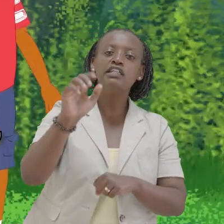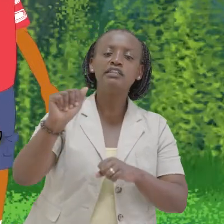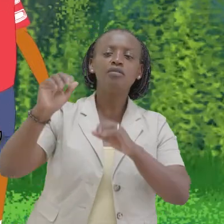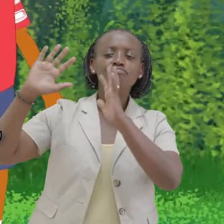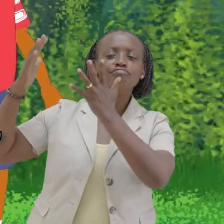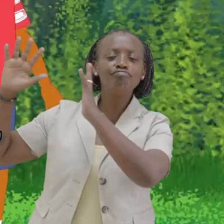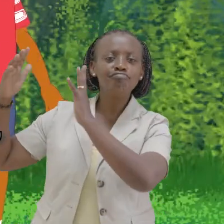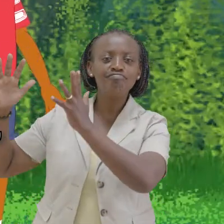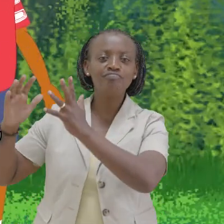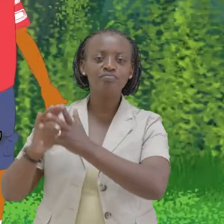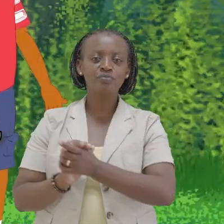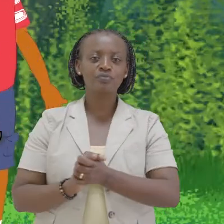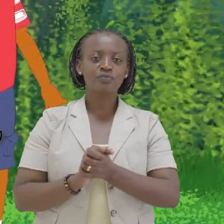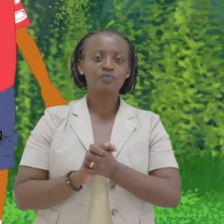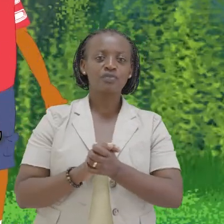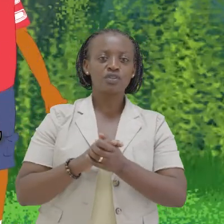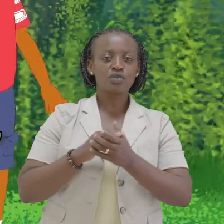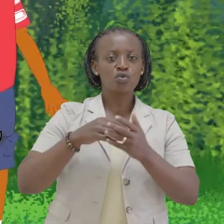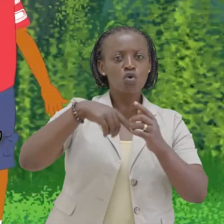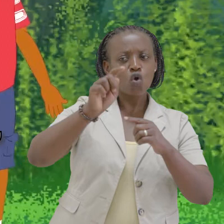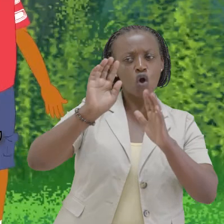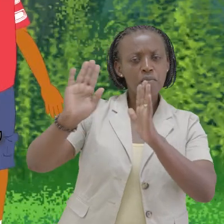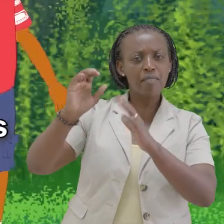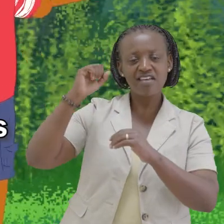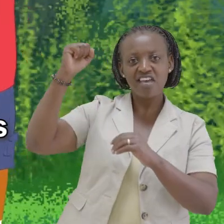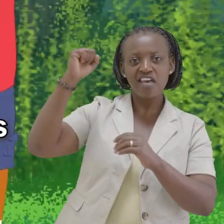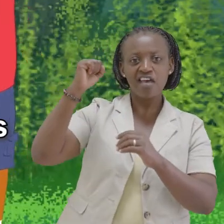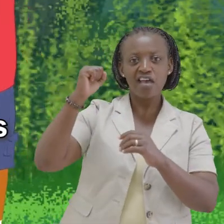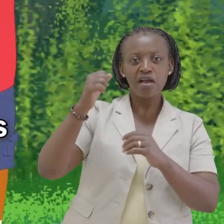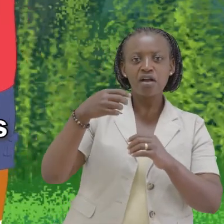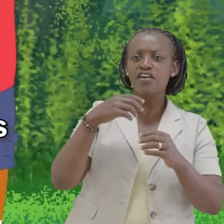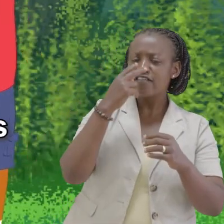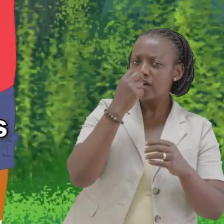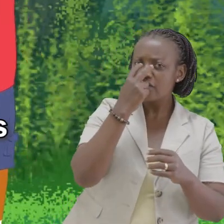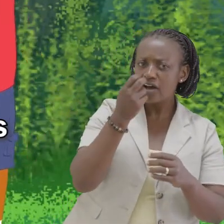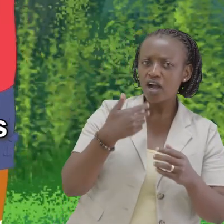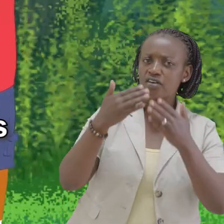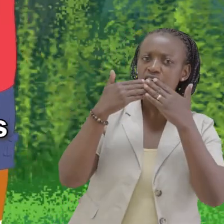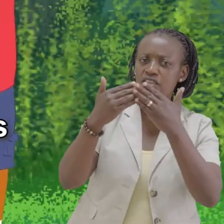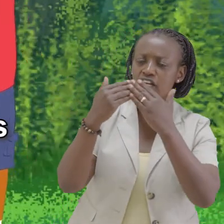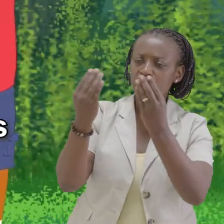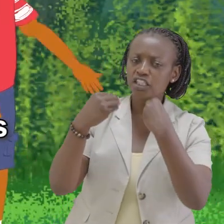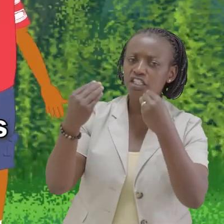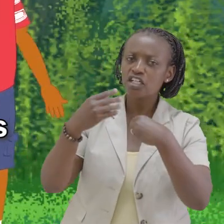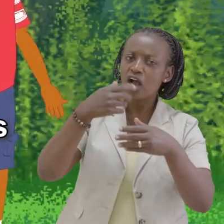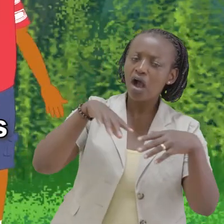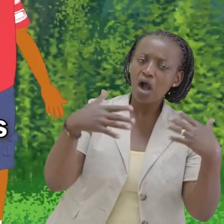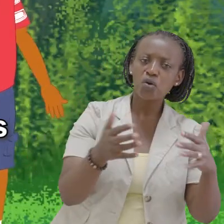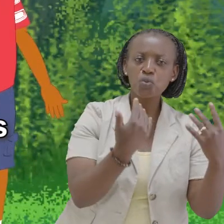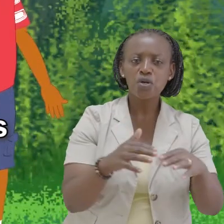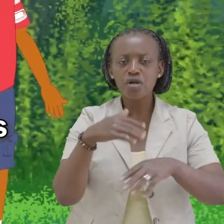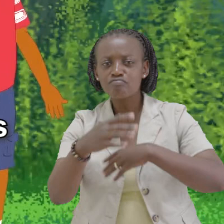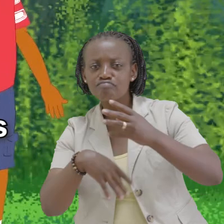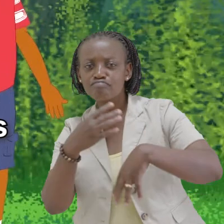Keza. Congratulations. You won this round. Yay! This was fun. Thank you for